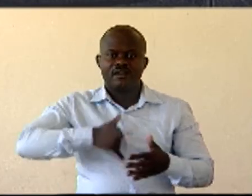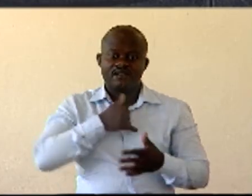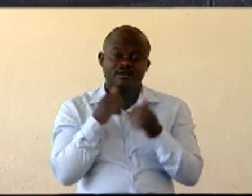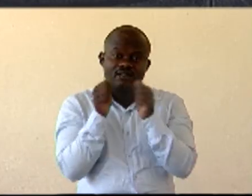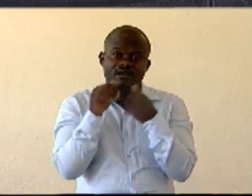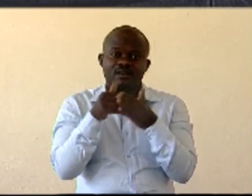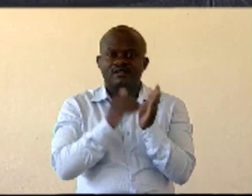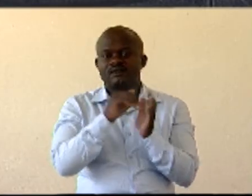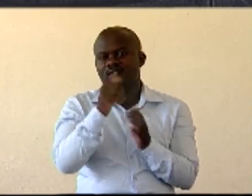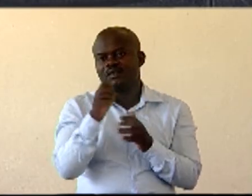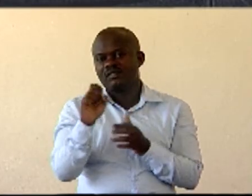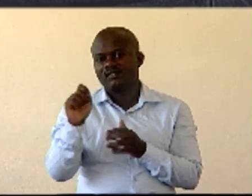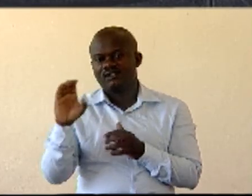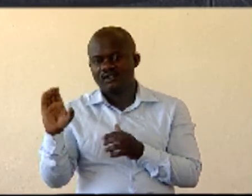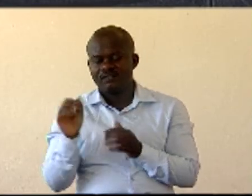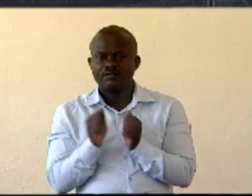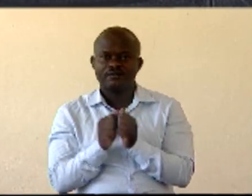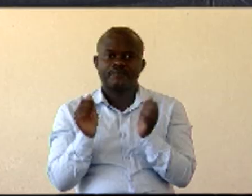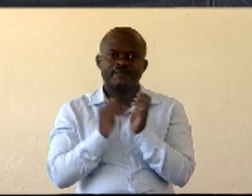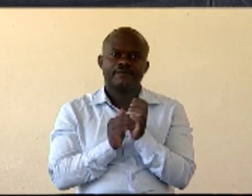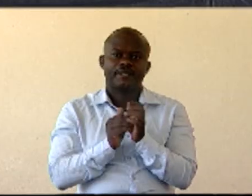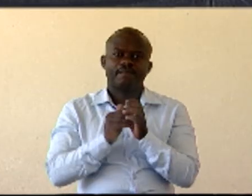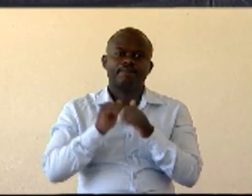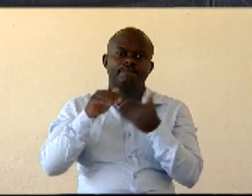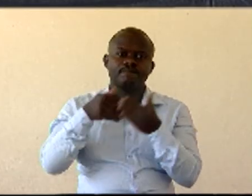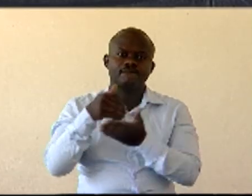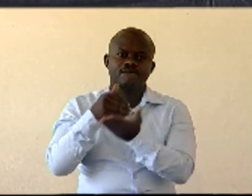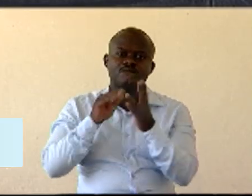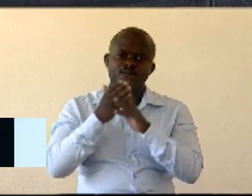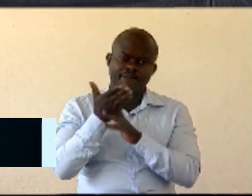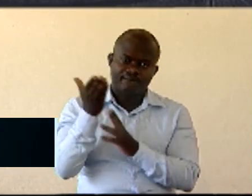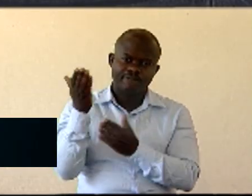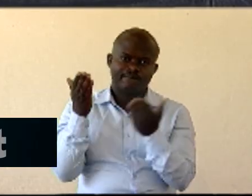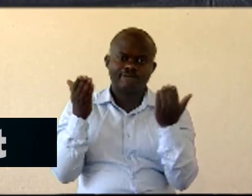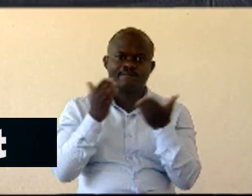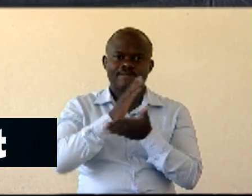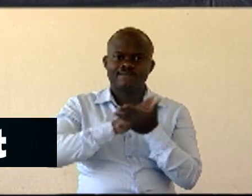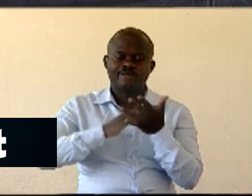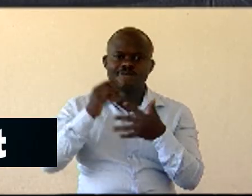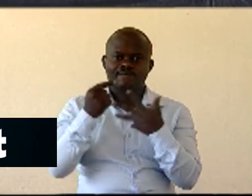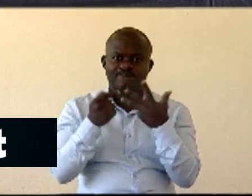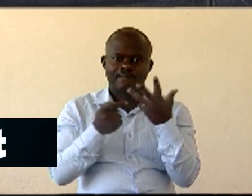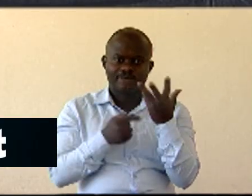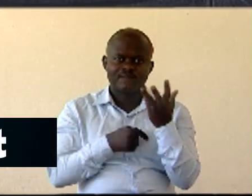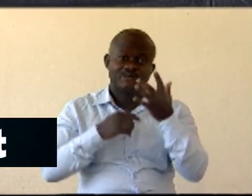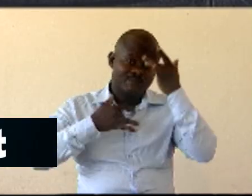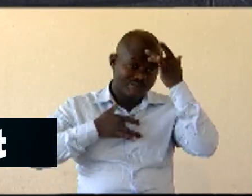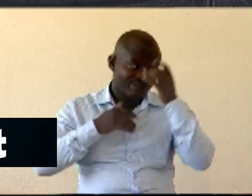and etc. We have also diseases that can also be transmitted through some